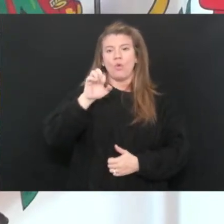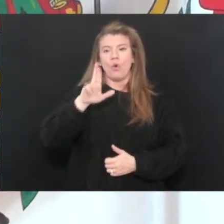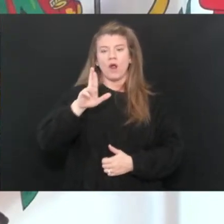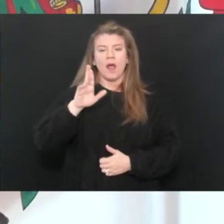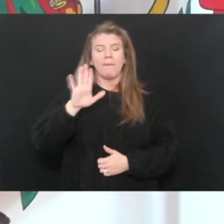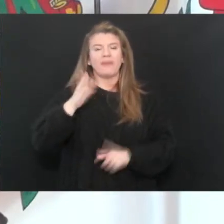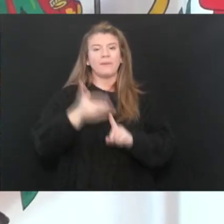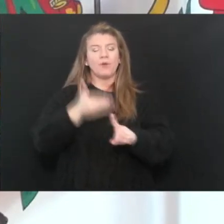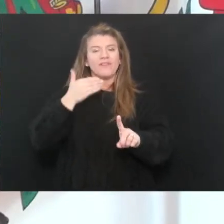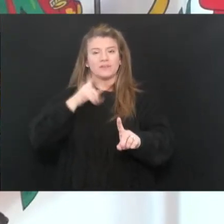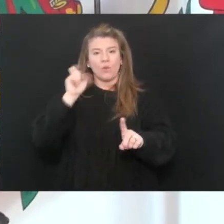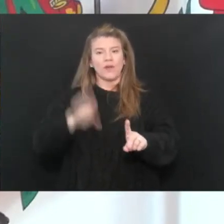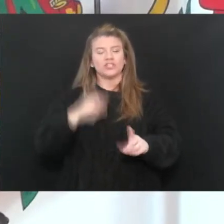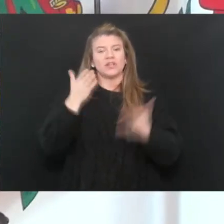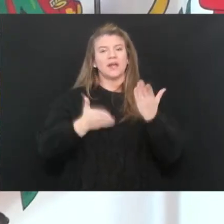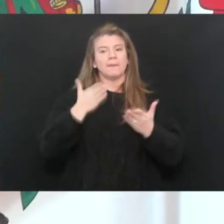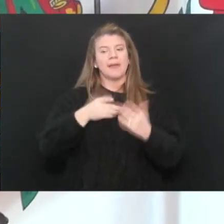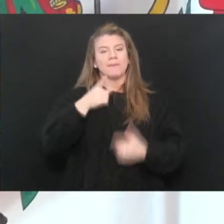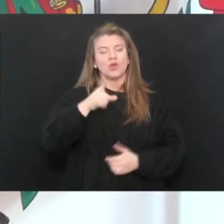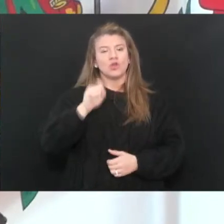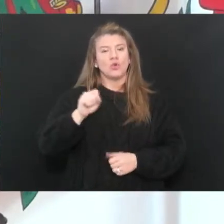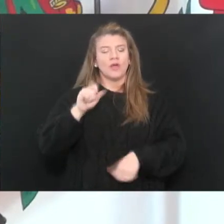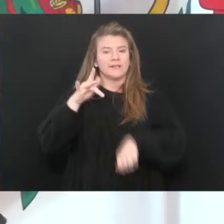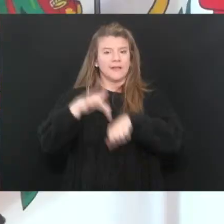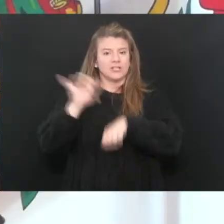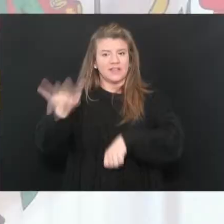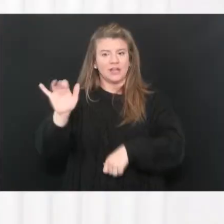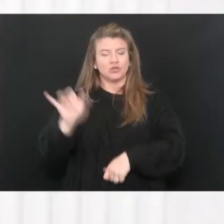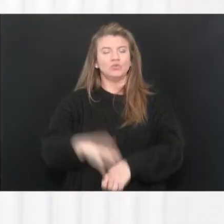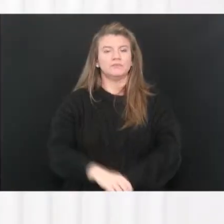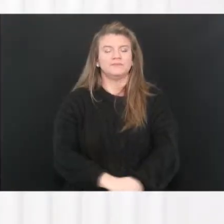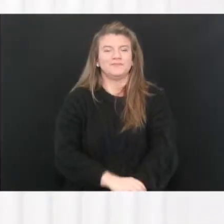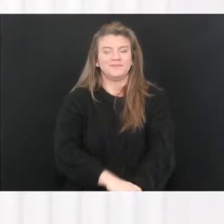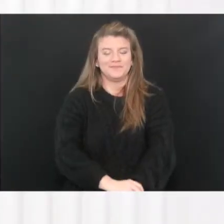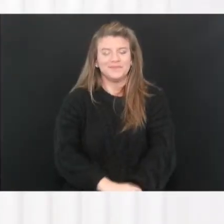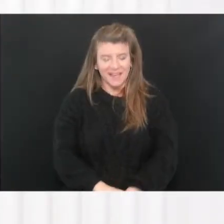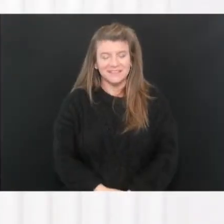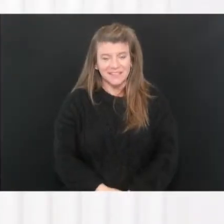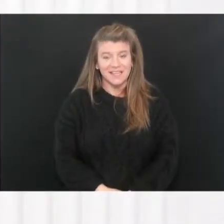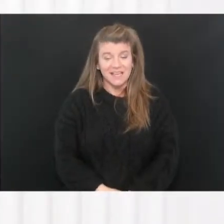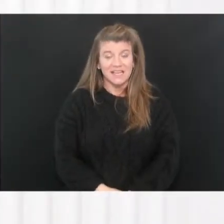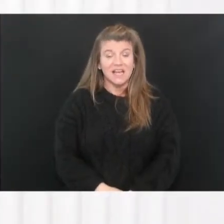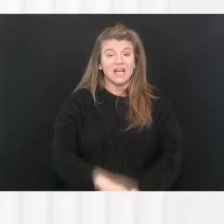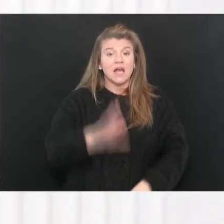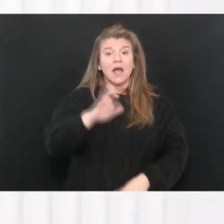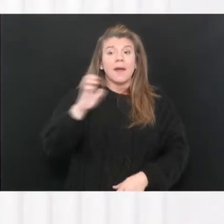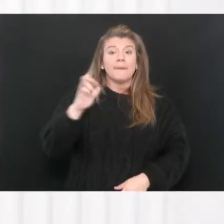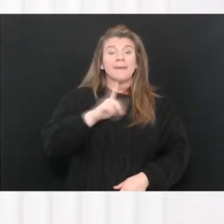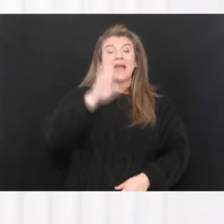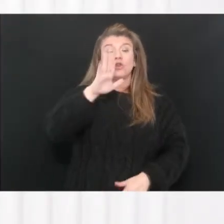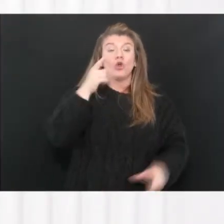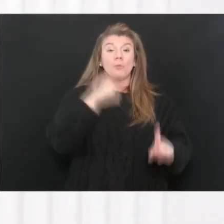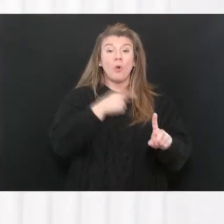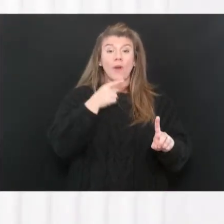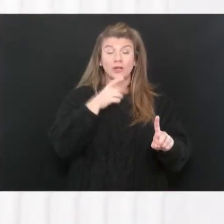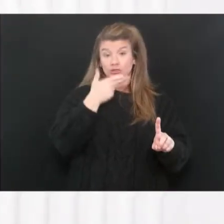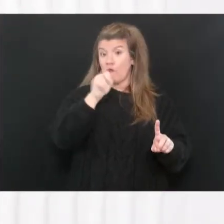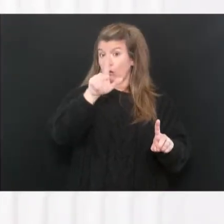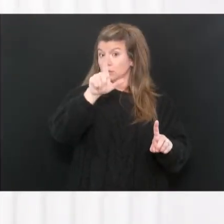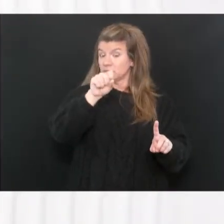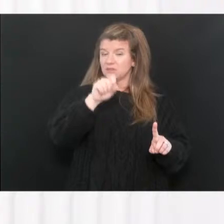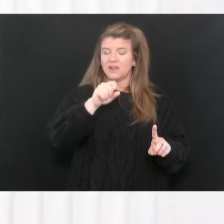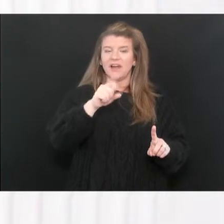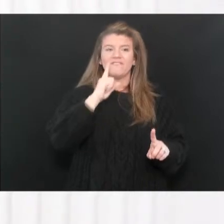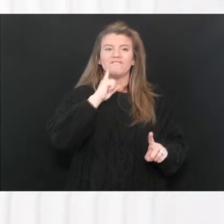questions and everything. General, if maybe you could touch on that. So. Yes, Governor. So, Charles, back to your point on the ask for